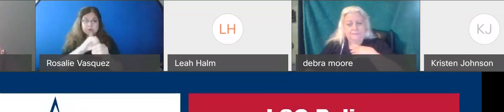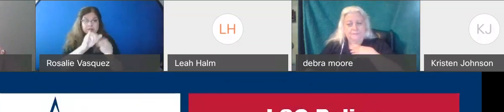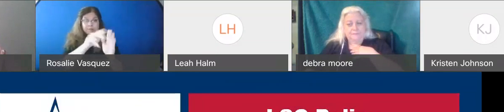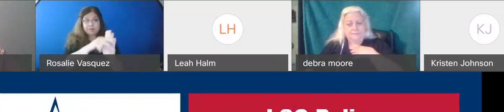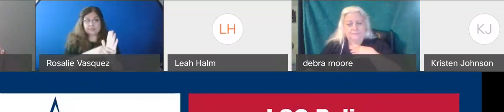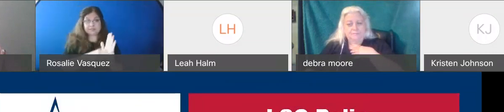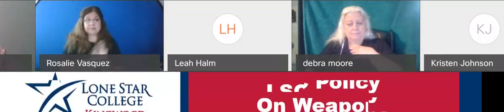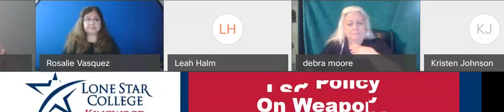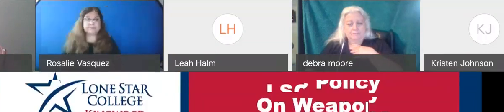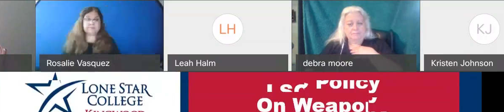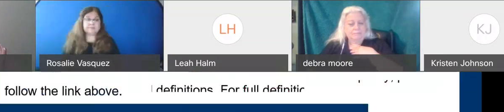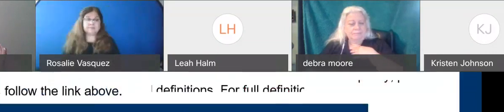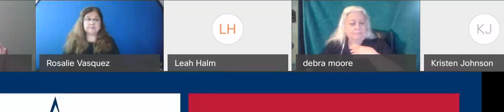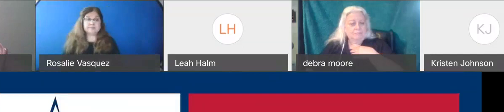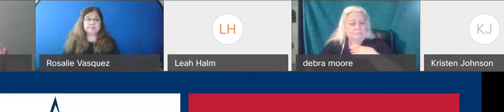policy.